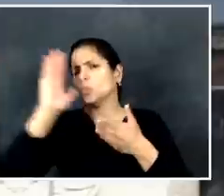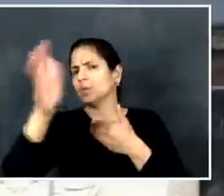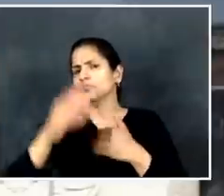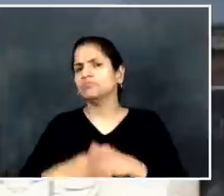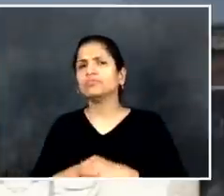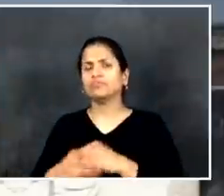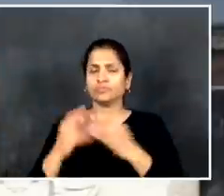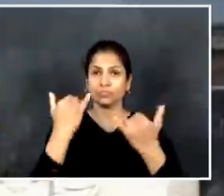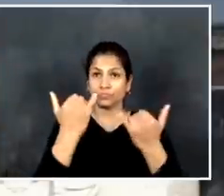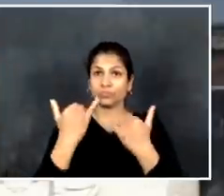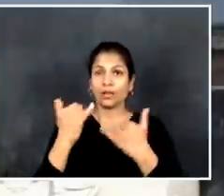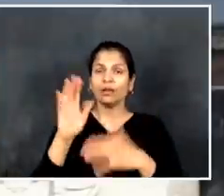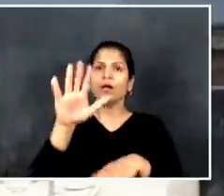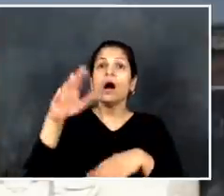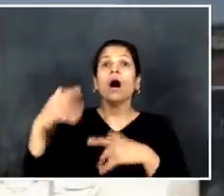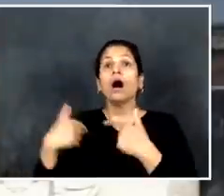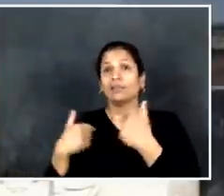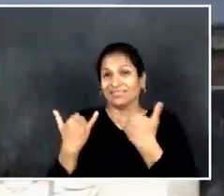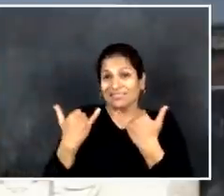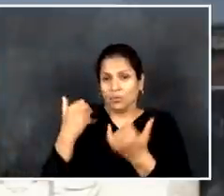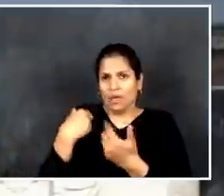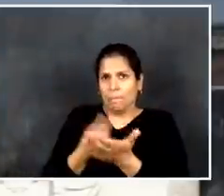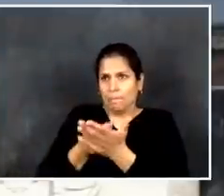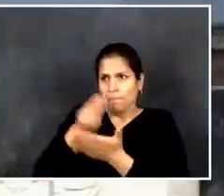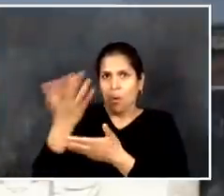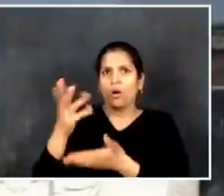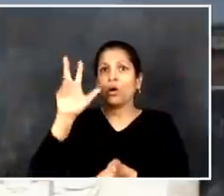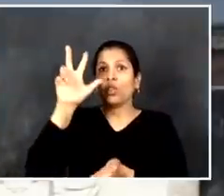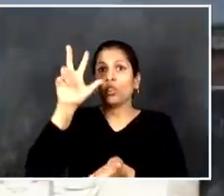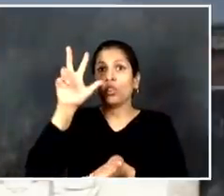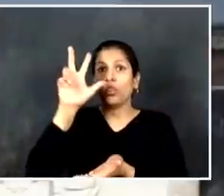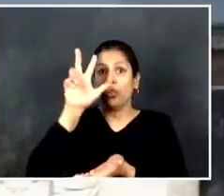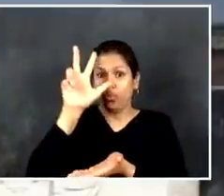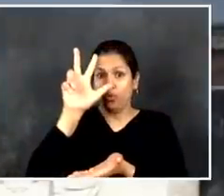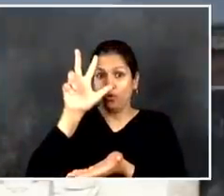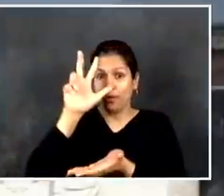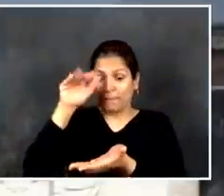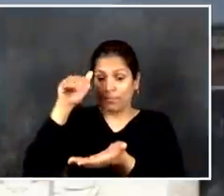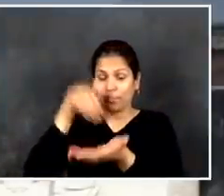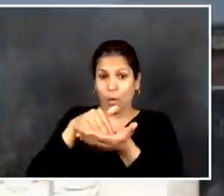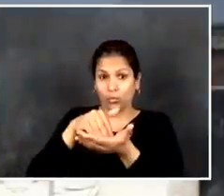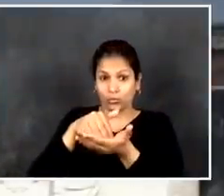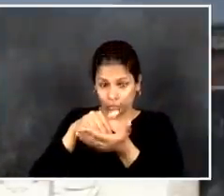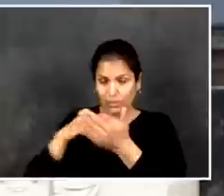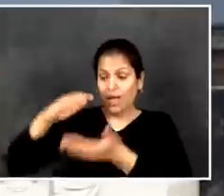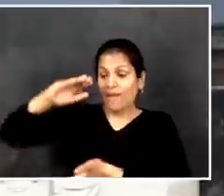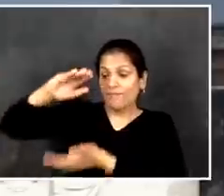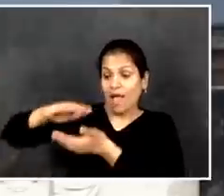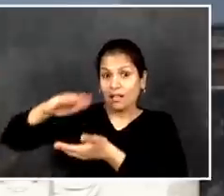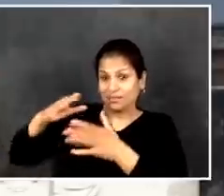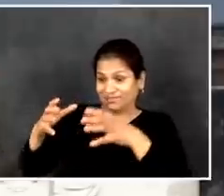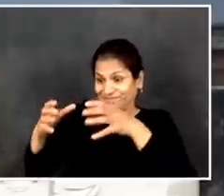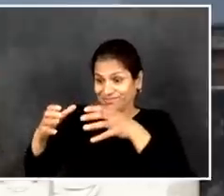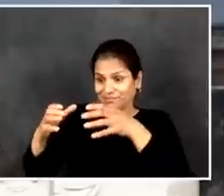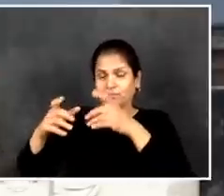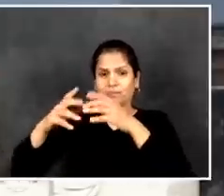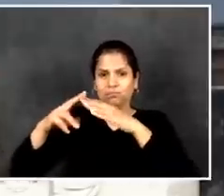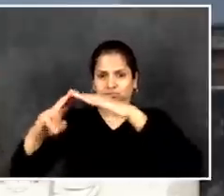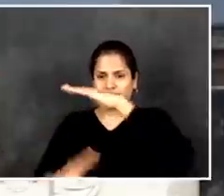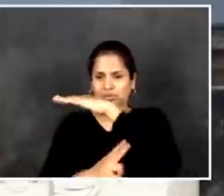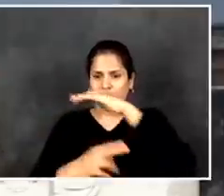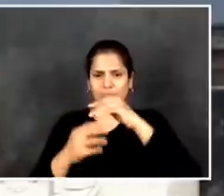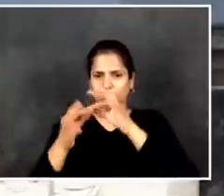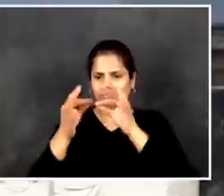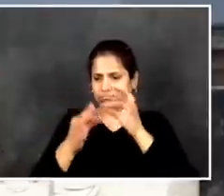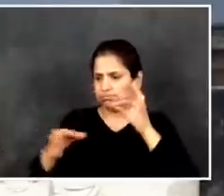us a lot of strength going forward if we ever deal with, again, a rebound, God forbid, a rebound of this disease in the